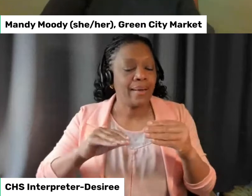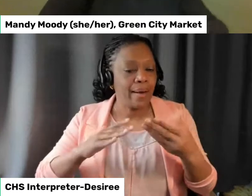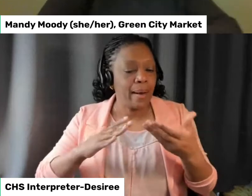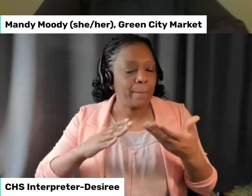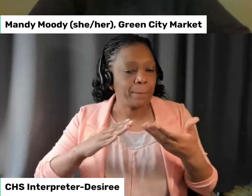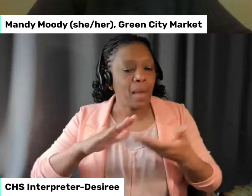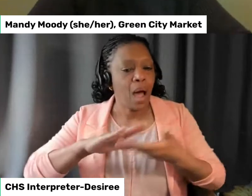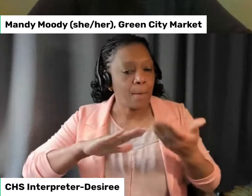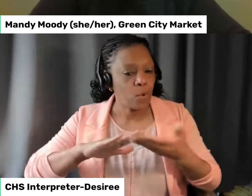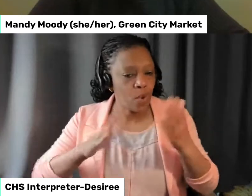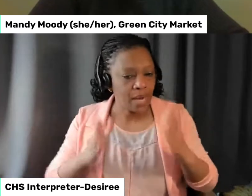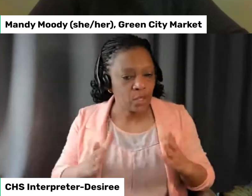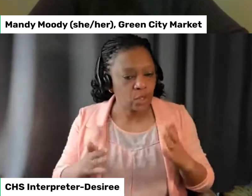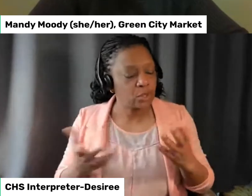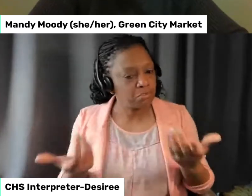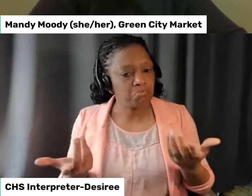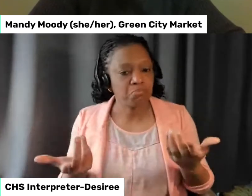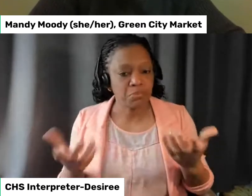in that?